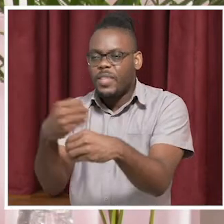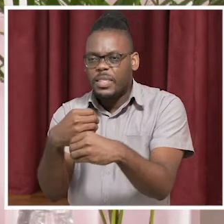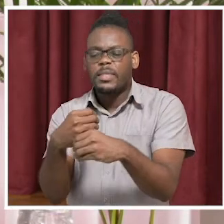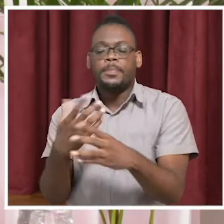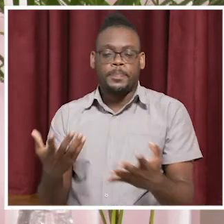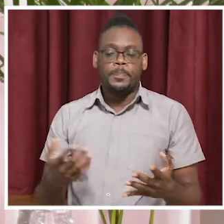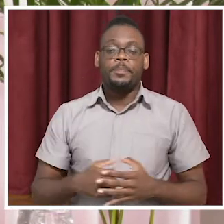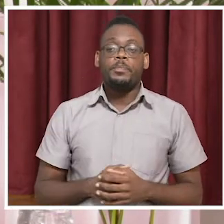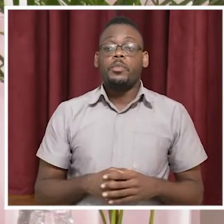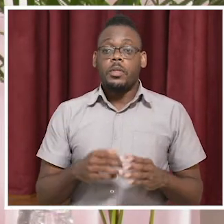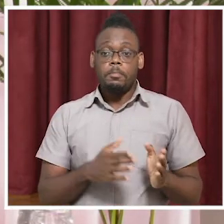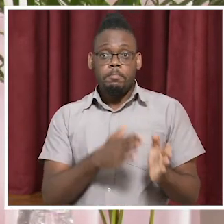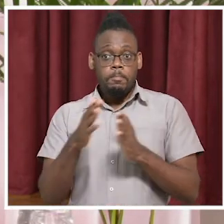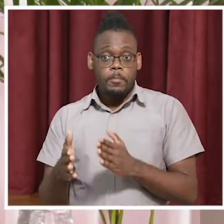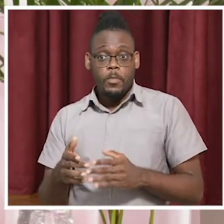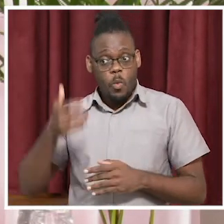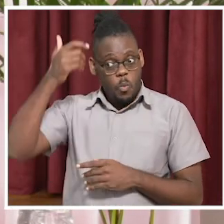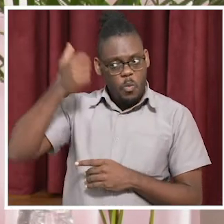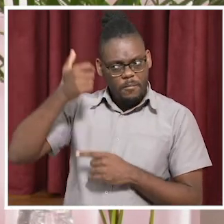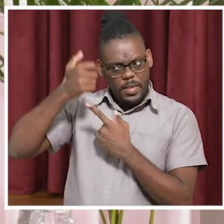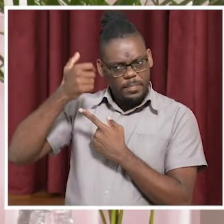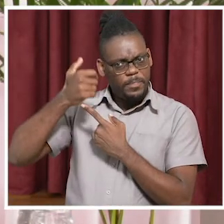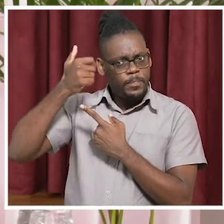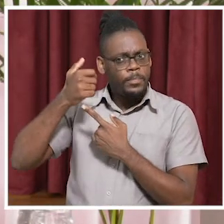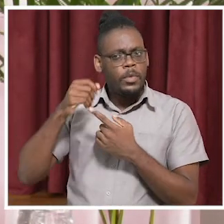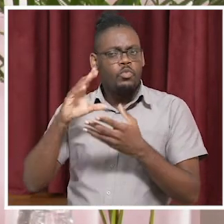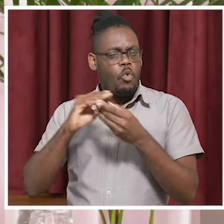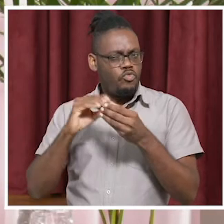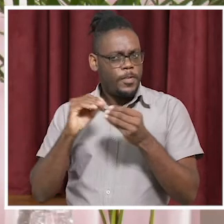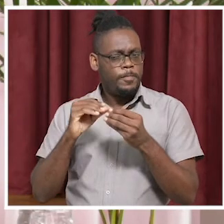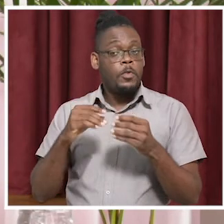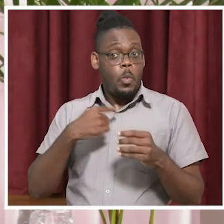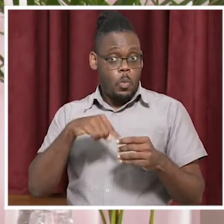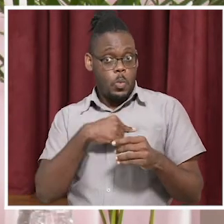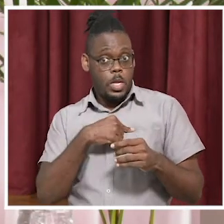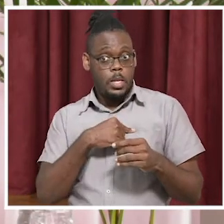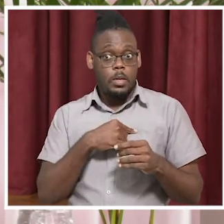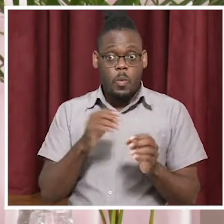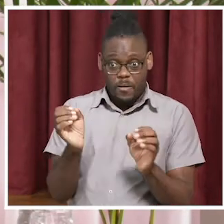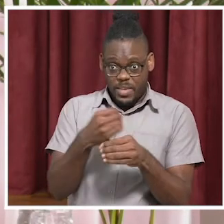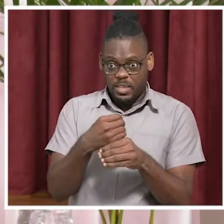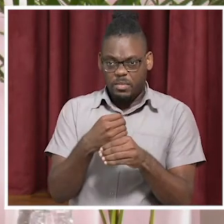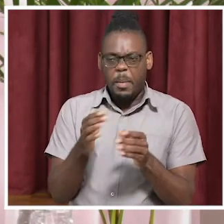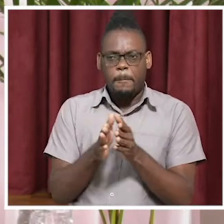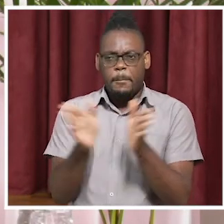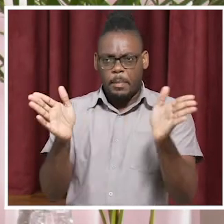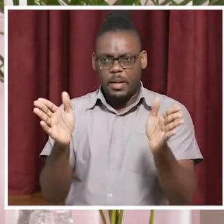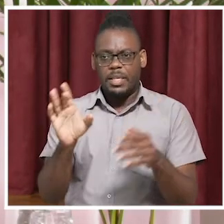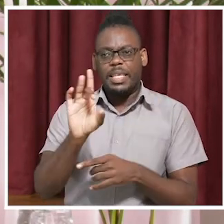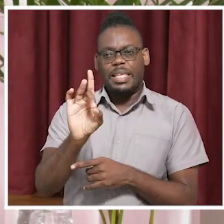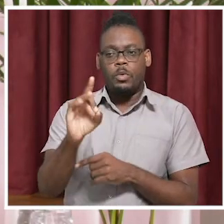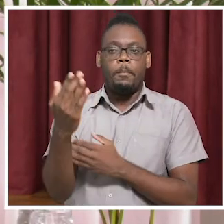open daily, 8 to 4. And across the different districts. So Port of Spain, our office is